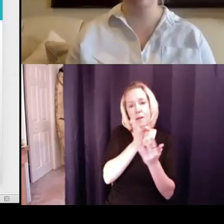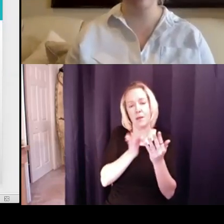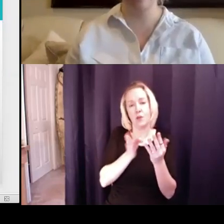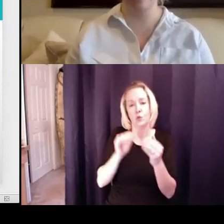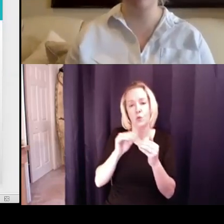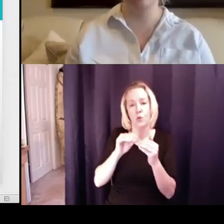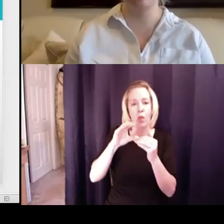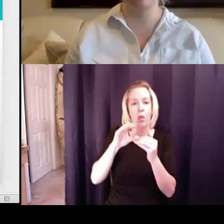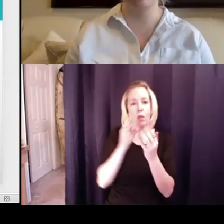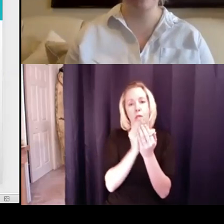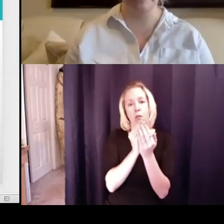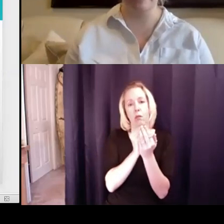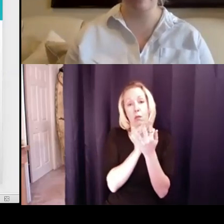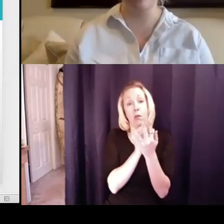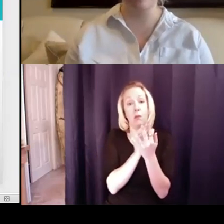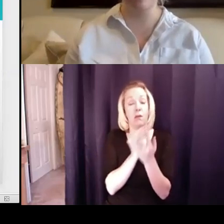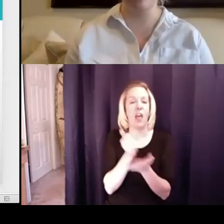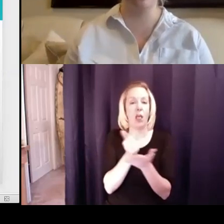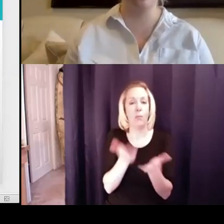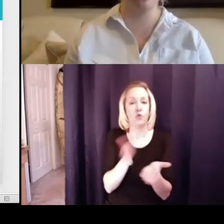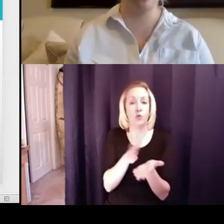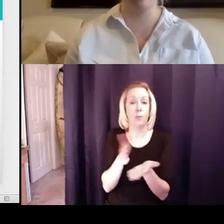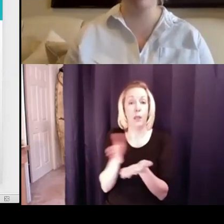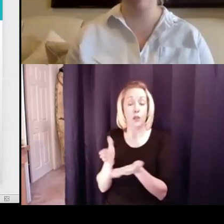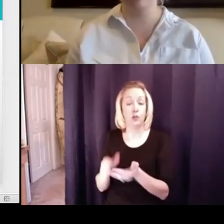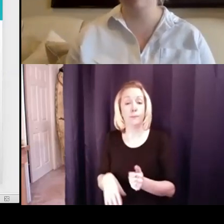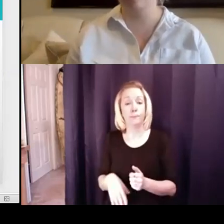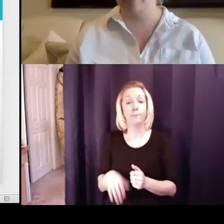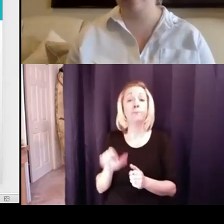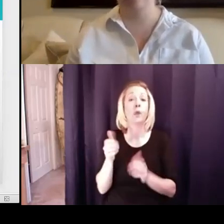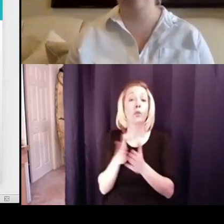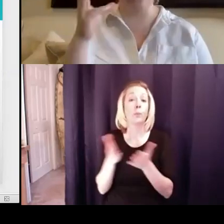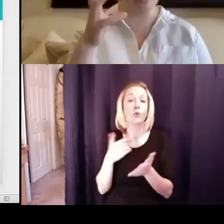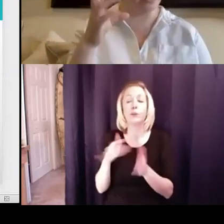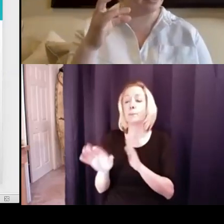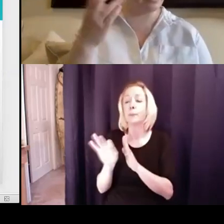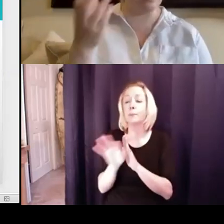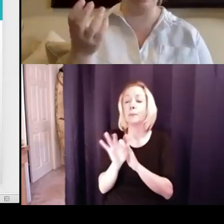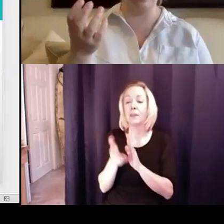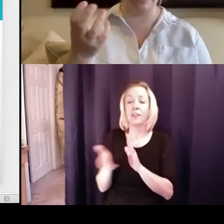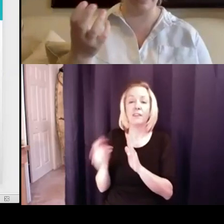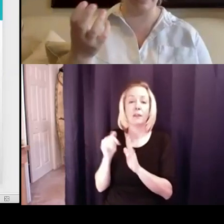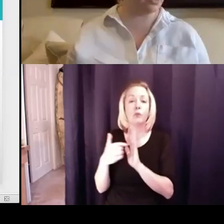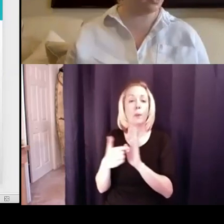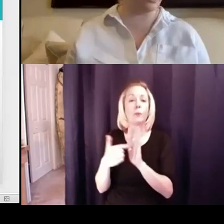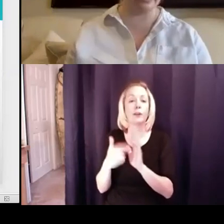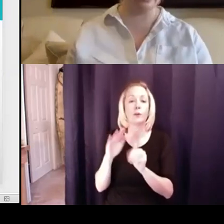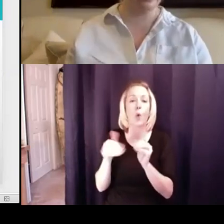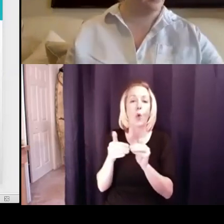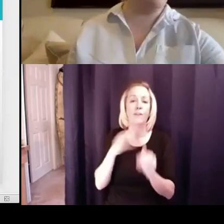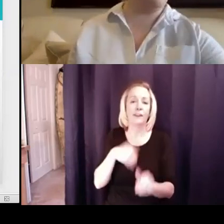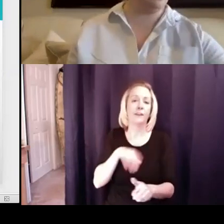is just having representative objects. So for I Went Walking, we had little figurines of all of the animals in the